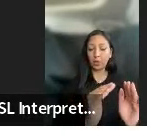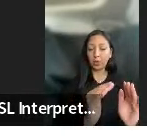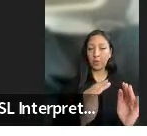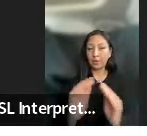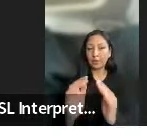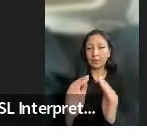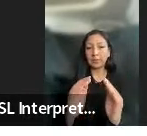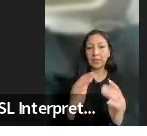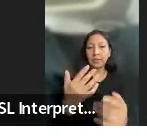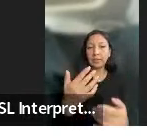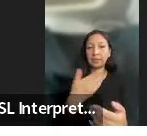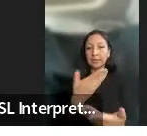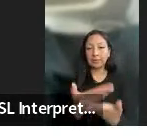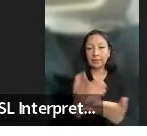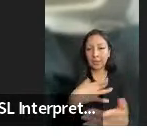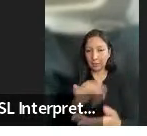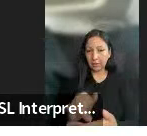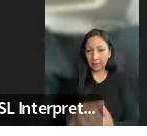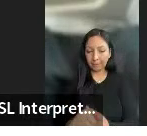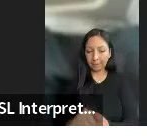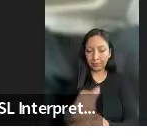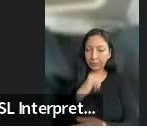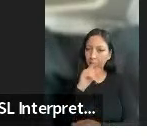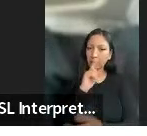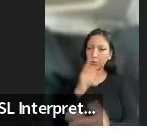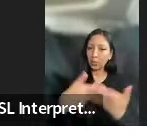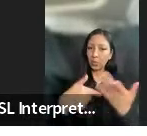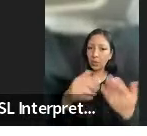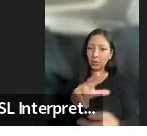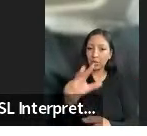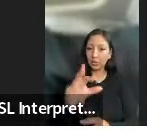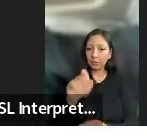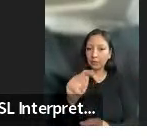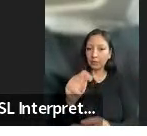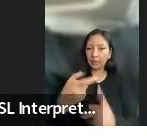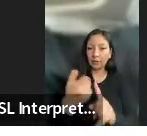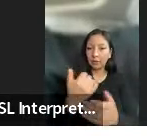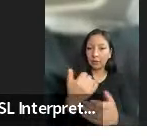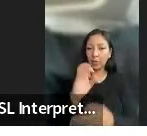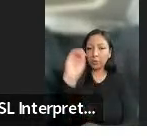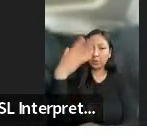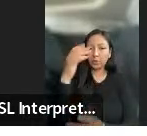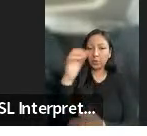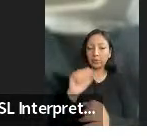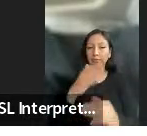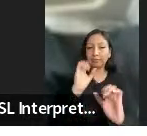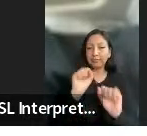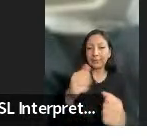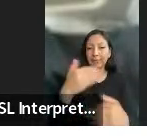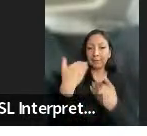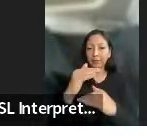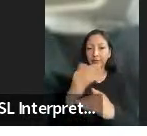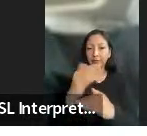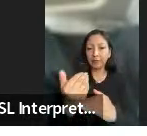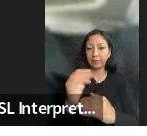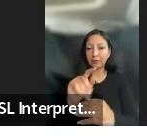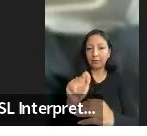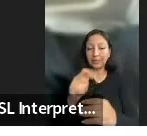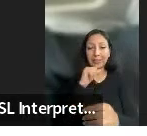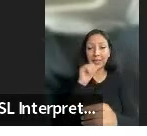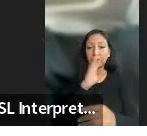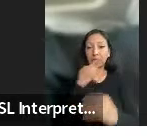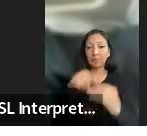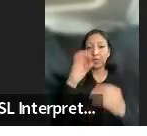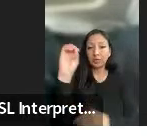that. I'm not sure where 33 feet is coming from. The solar would be capped at 15 feet. No, I'm not on a talking flat about roof. solar. I'm